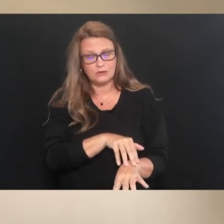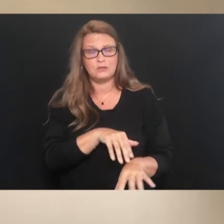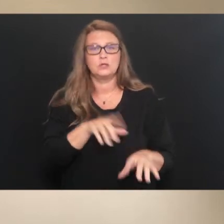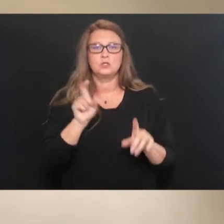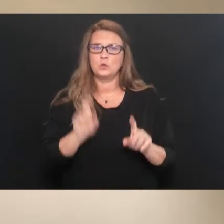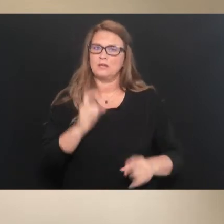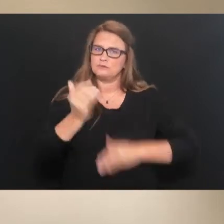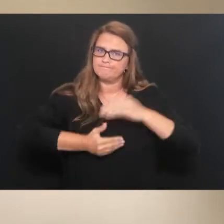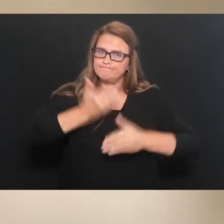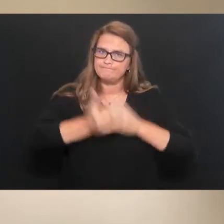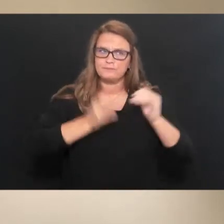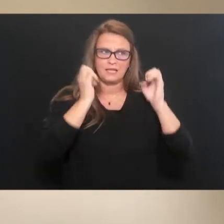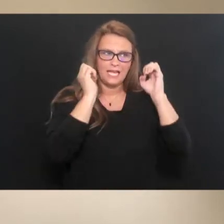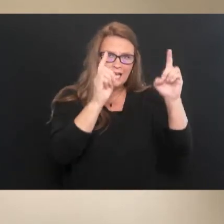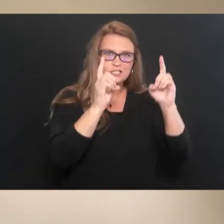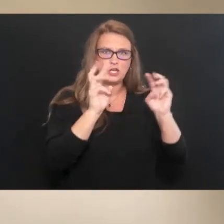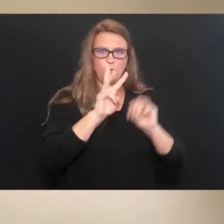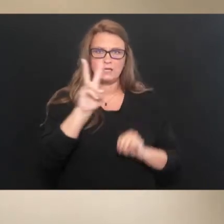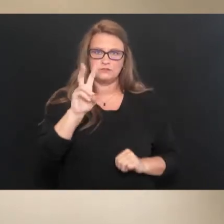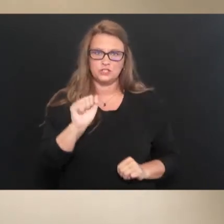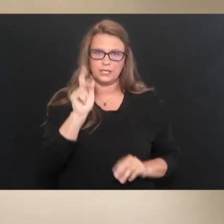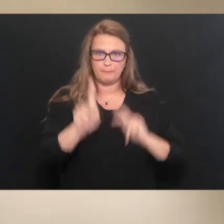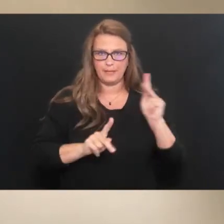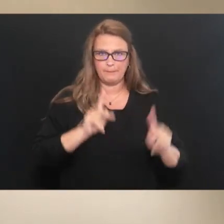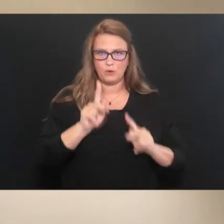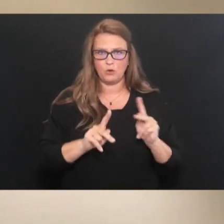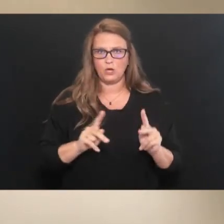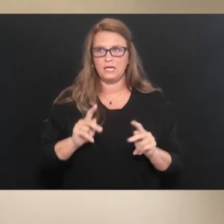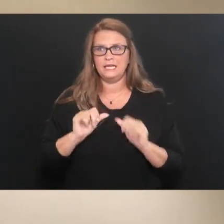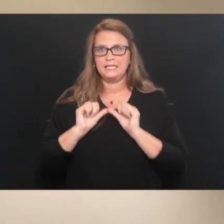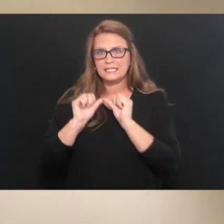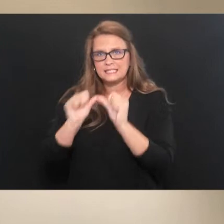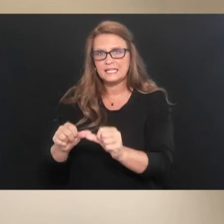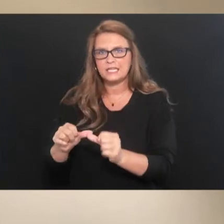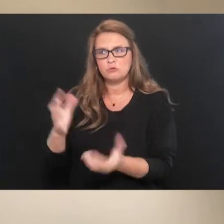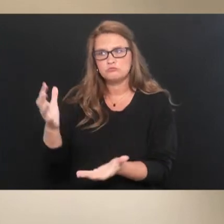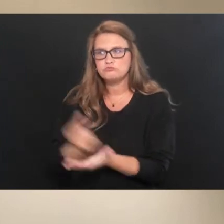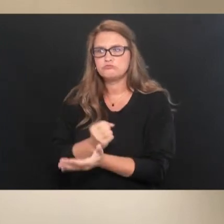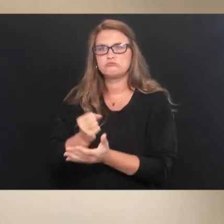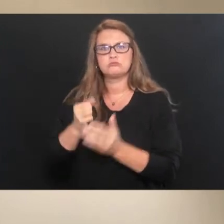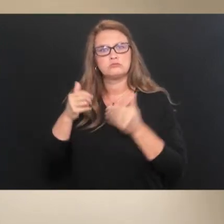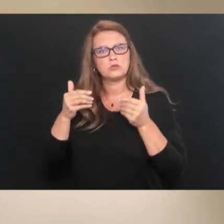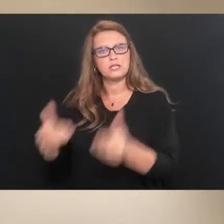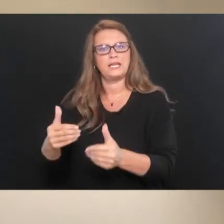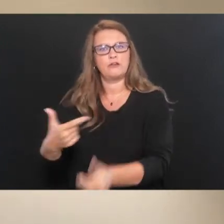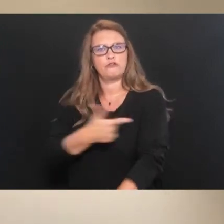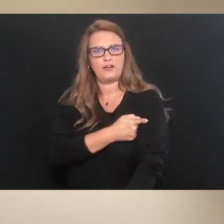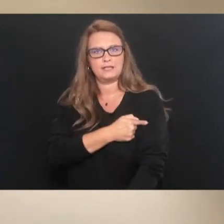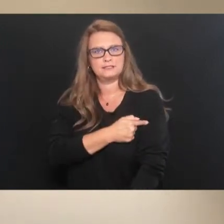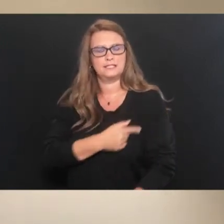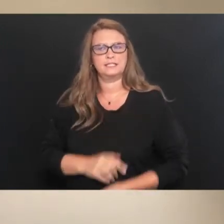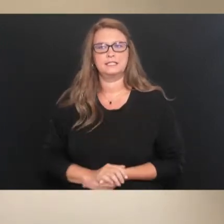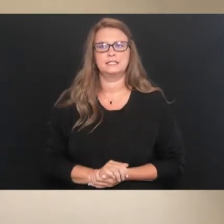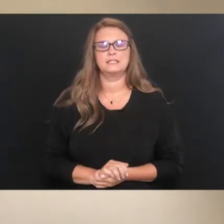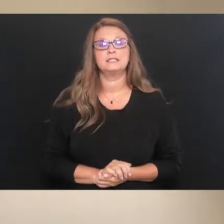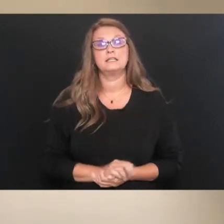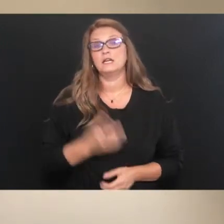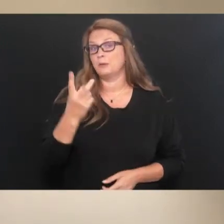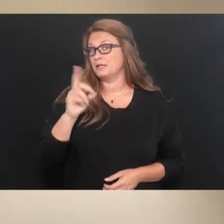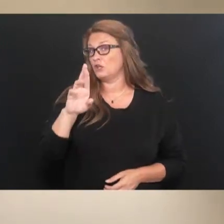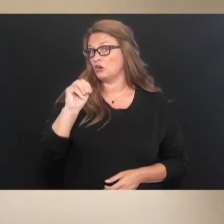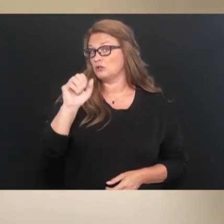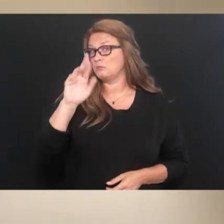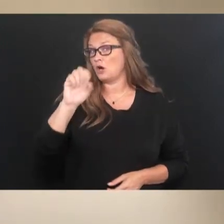got to continue to educate West Virginians. We've got to continue to get West Virginians to go out and get vaccinated. But as Dr. Marsh pointed